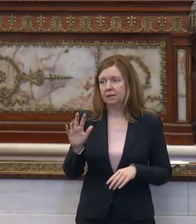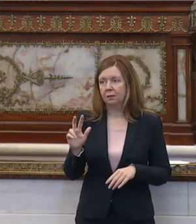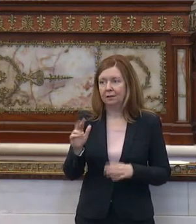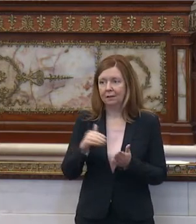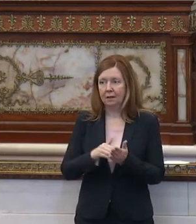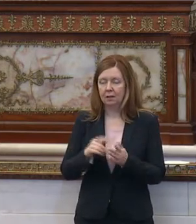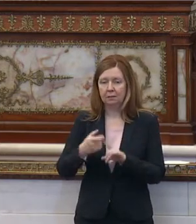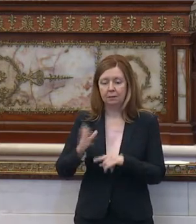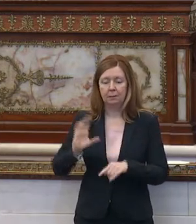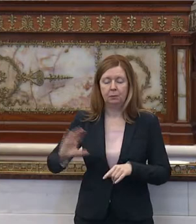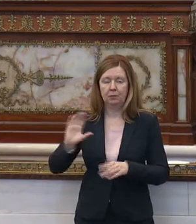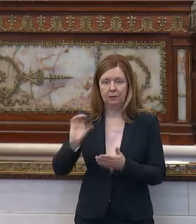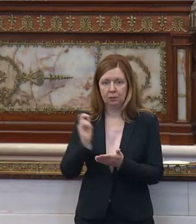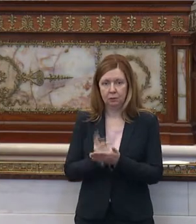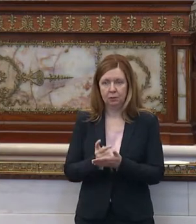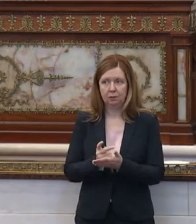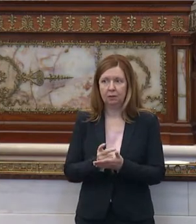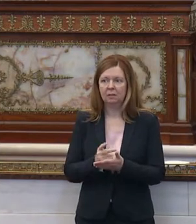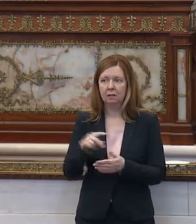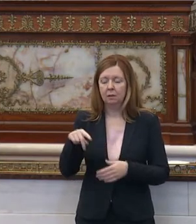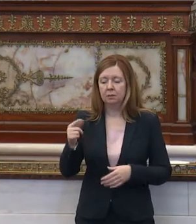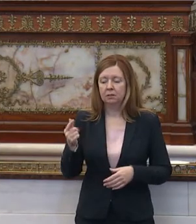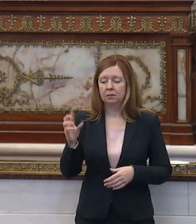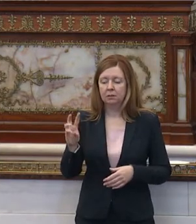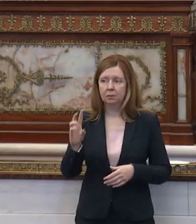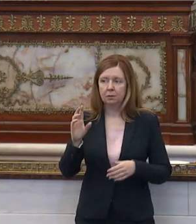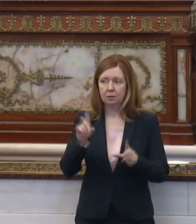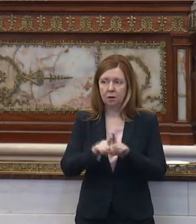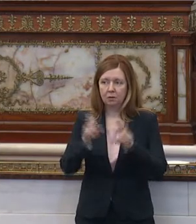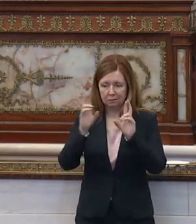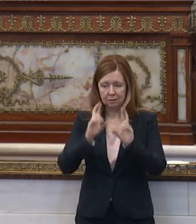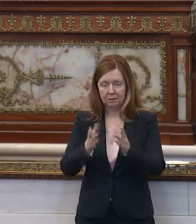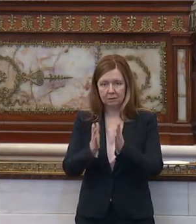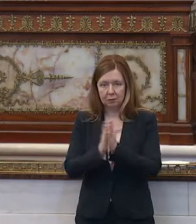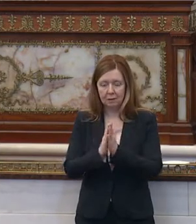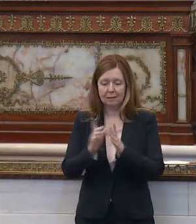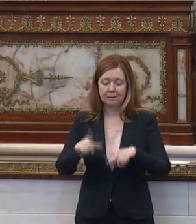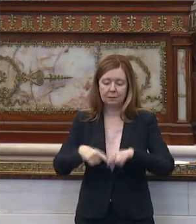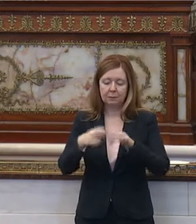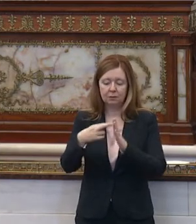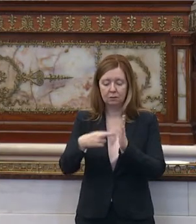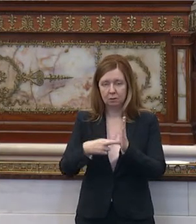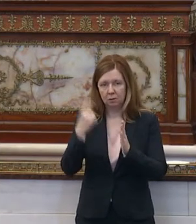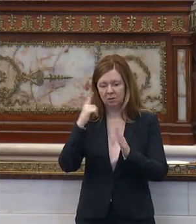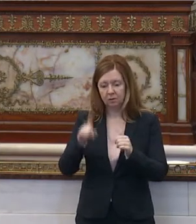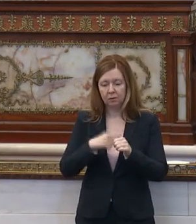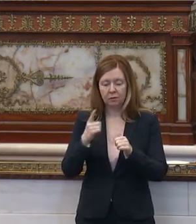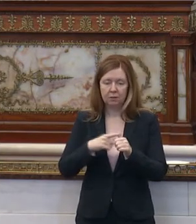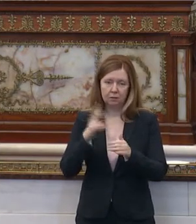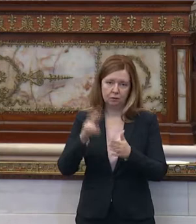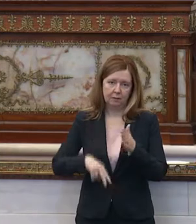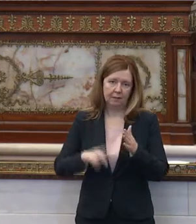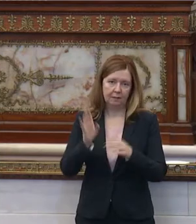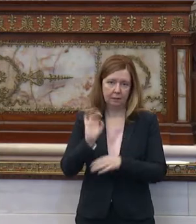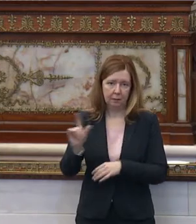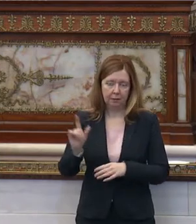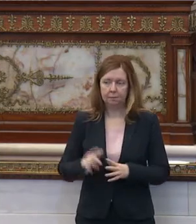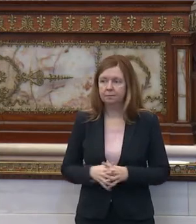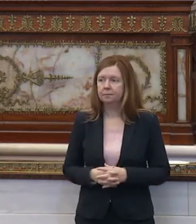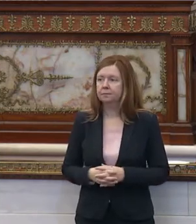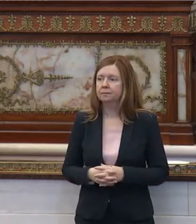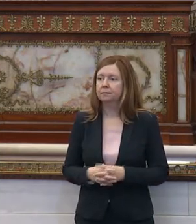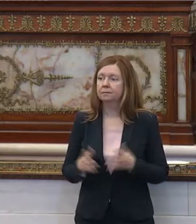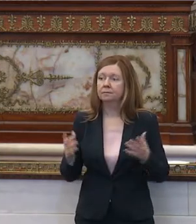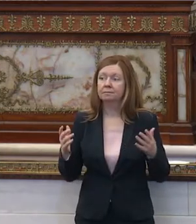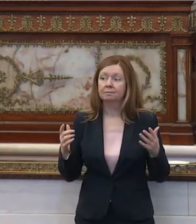$1,653,000 for the previous approval. PGW also respectfully requests a suspension of rules for initial reading of this bill. And